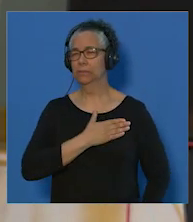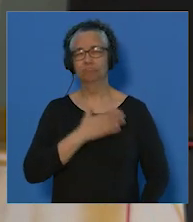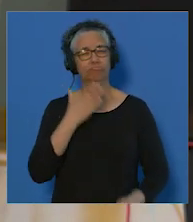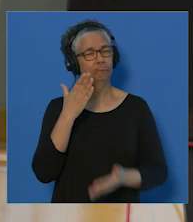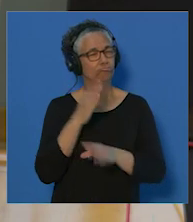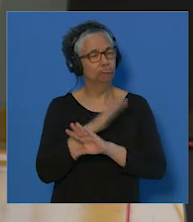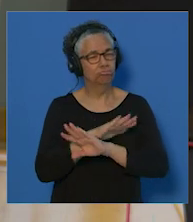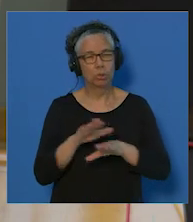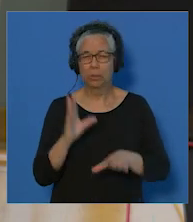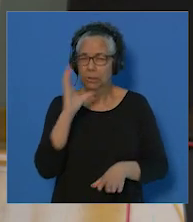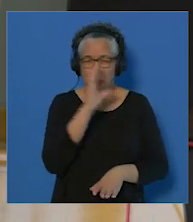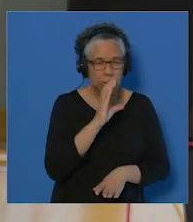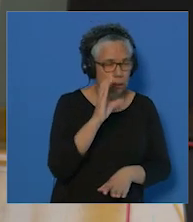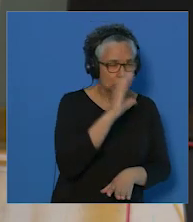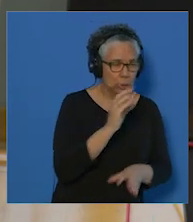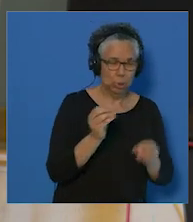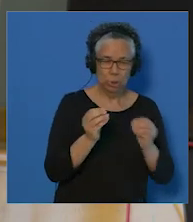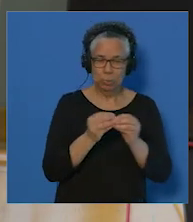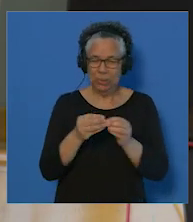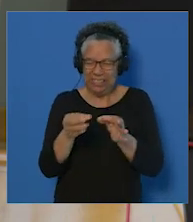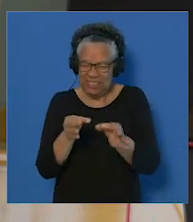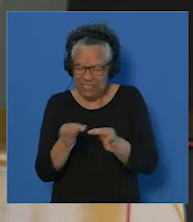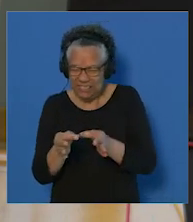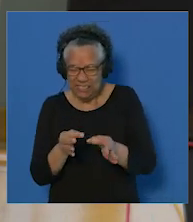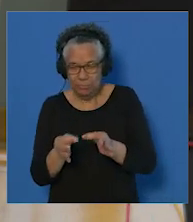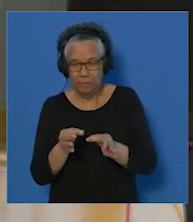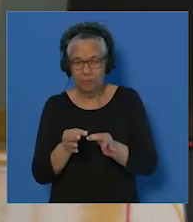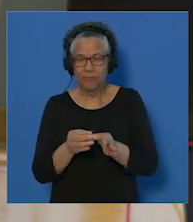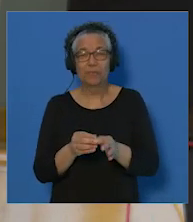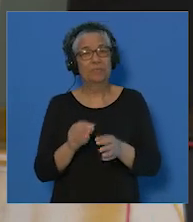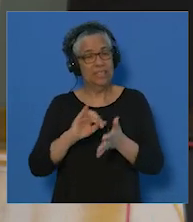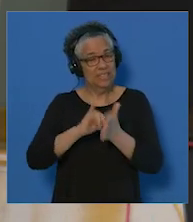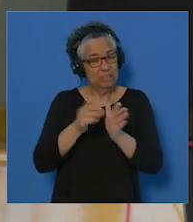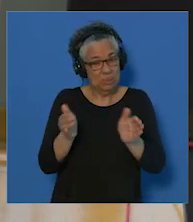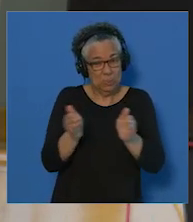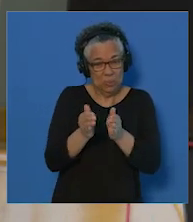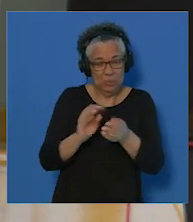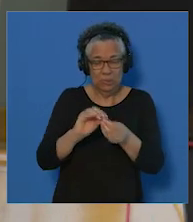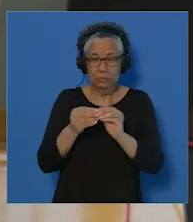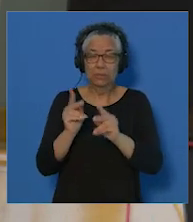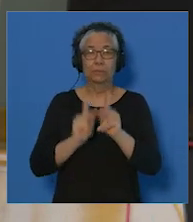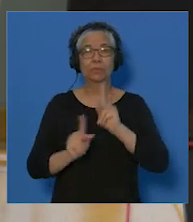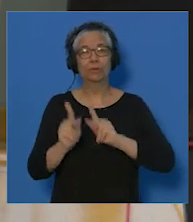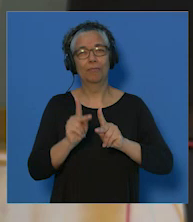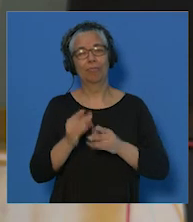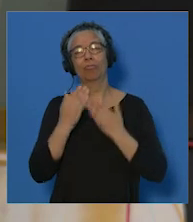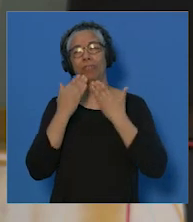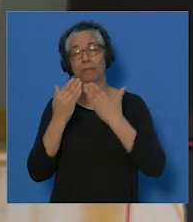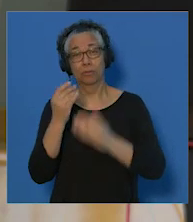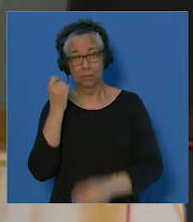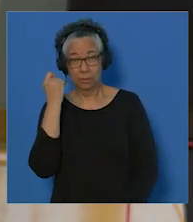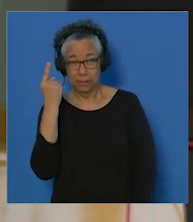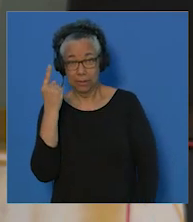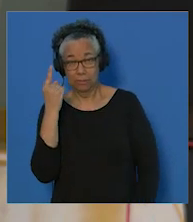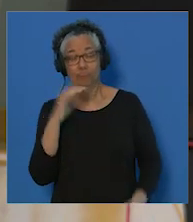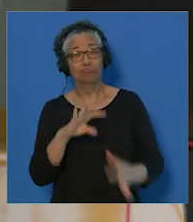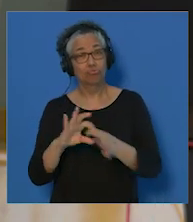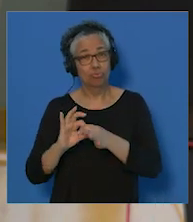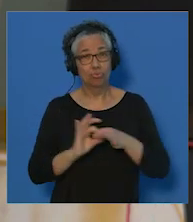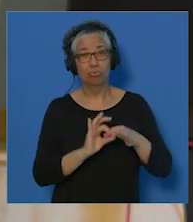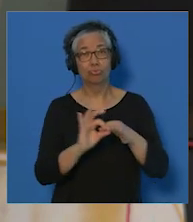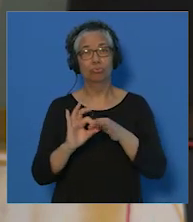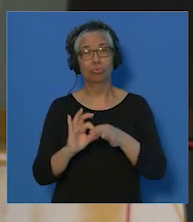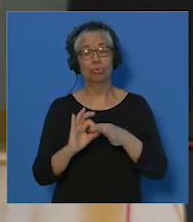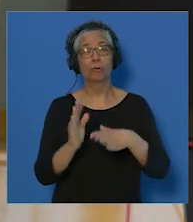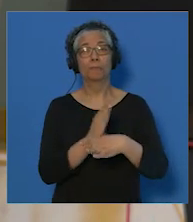details on such small numbers of identifiable people. And I thank you for your understanding and cooperation. The average age